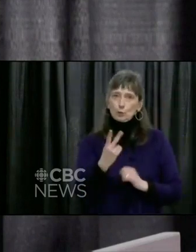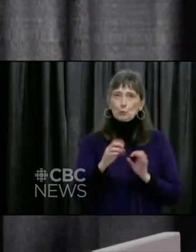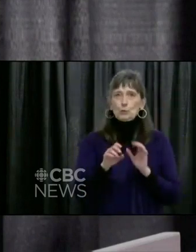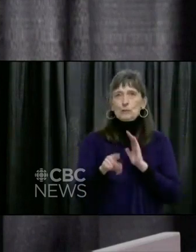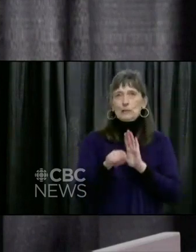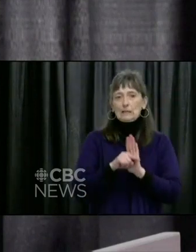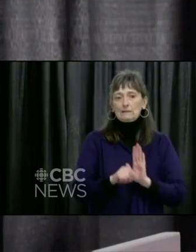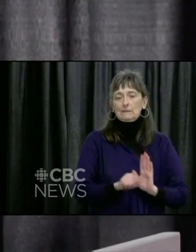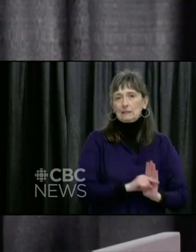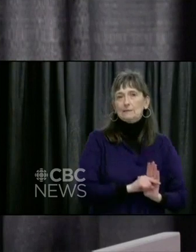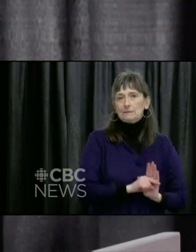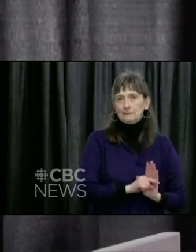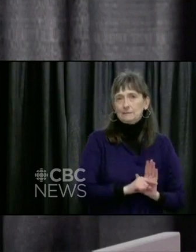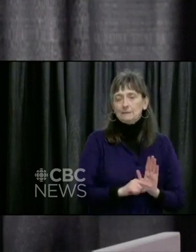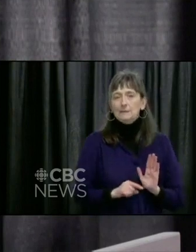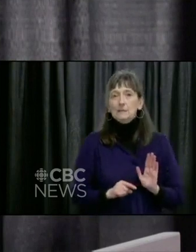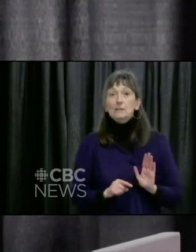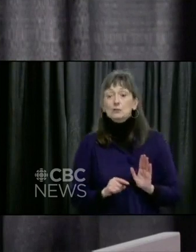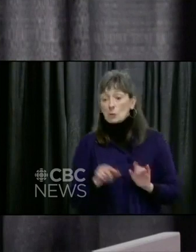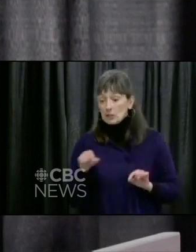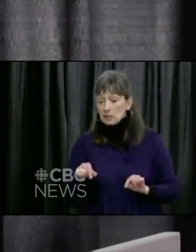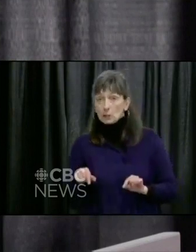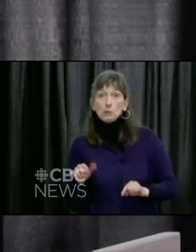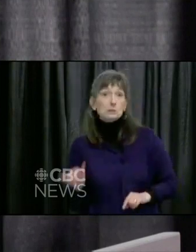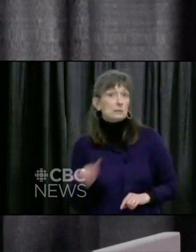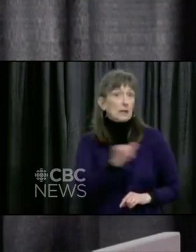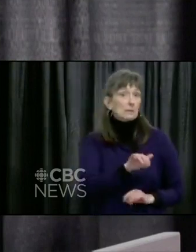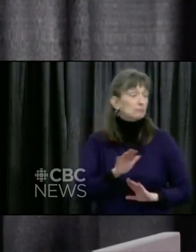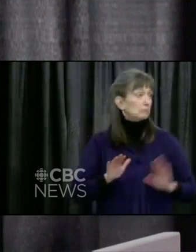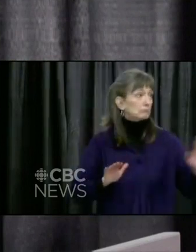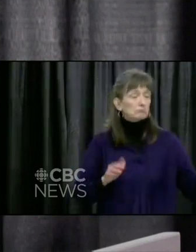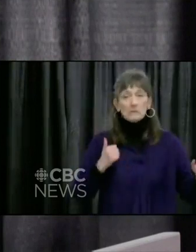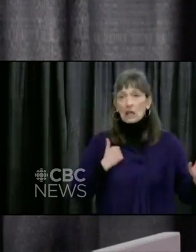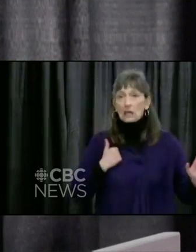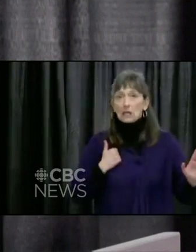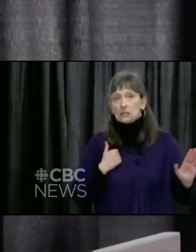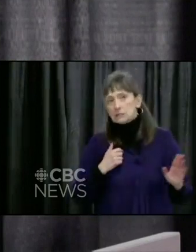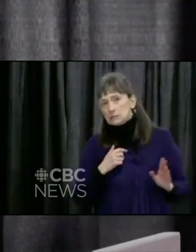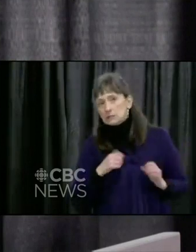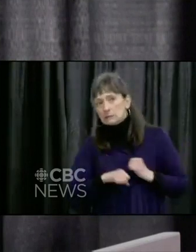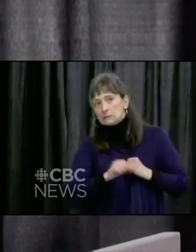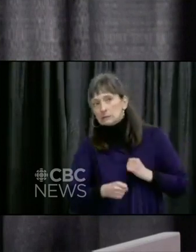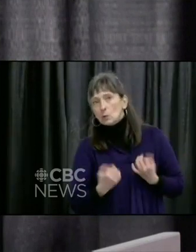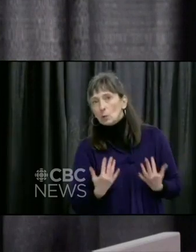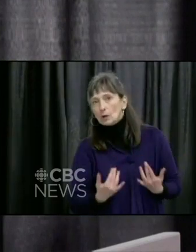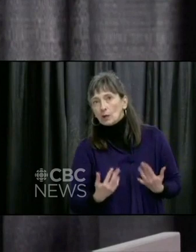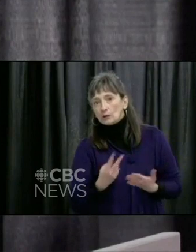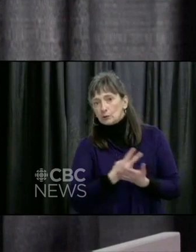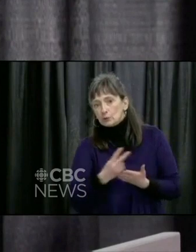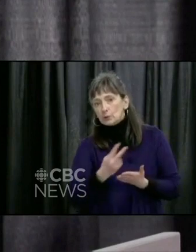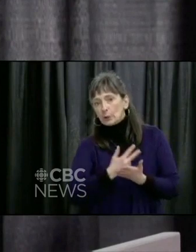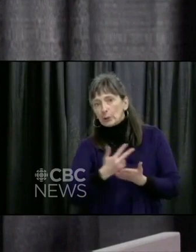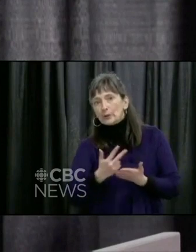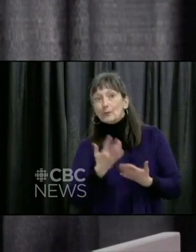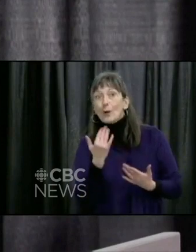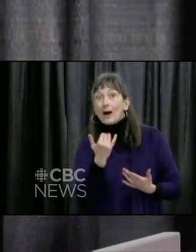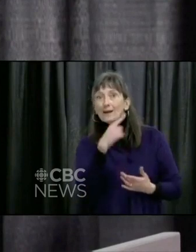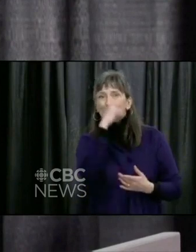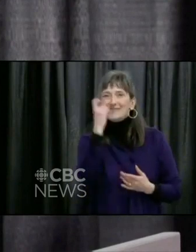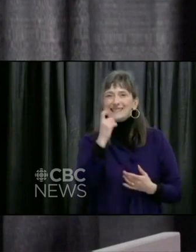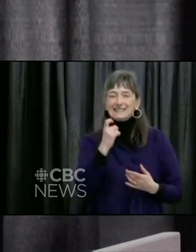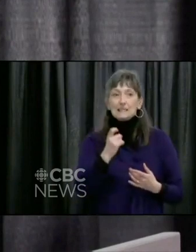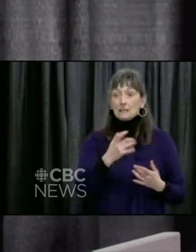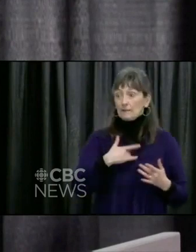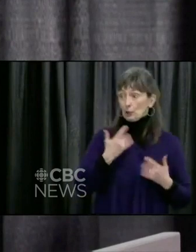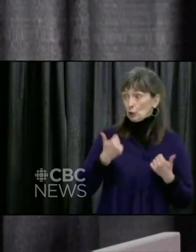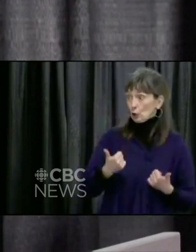been seeing that not just here but across the country, where we have to go several weeks actually for some people